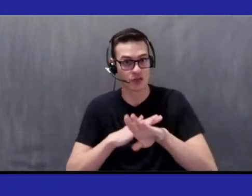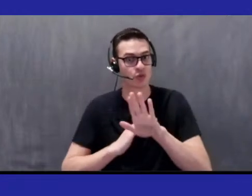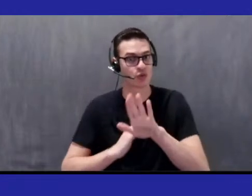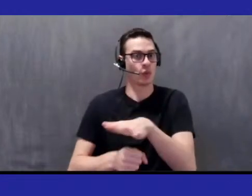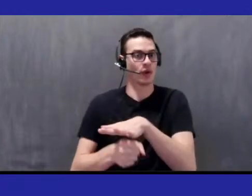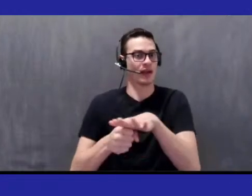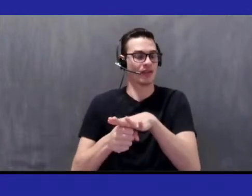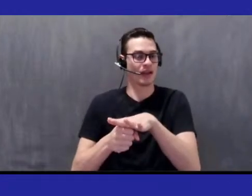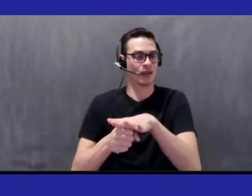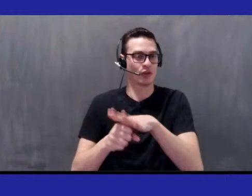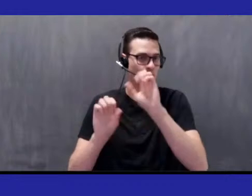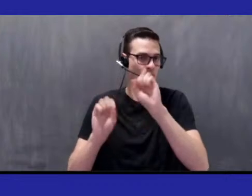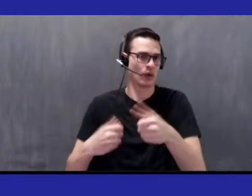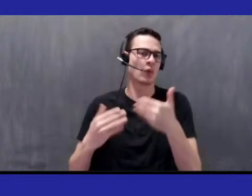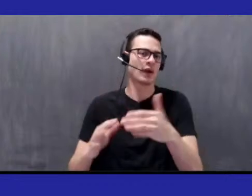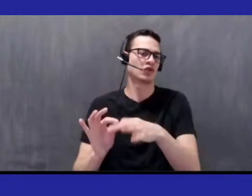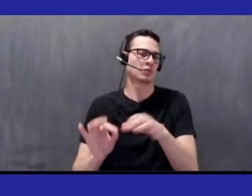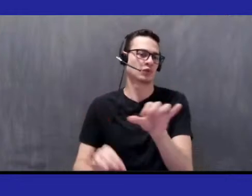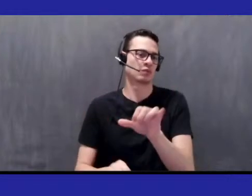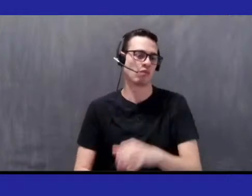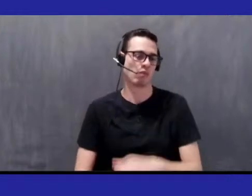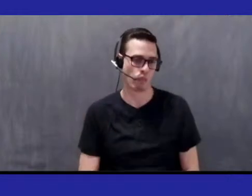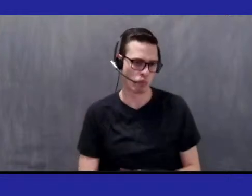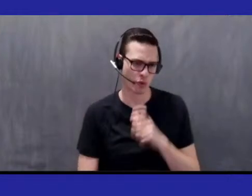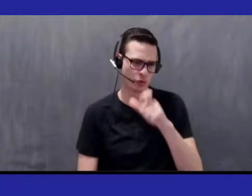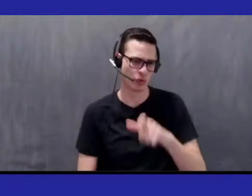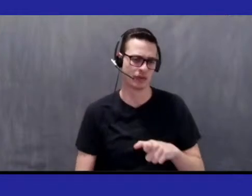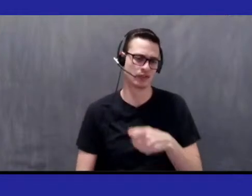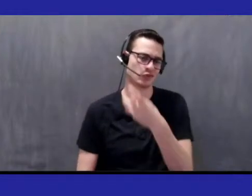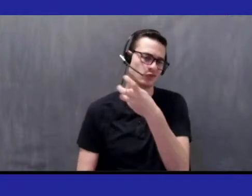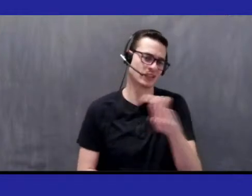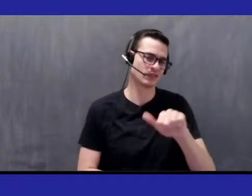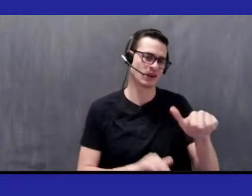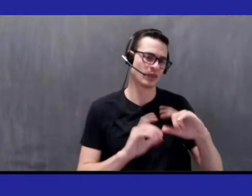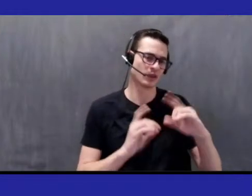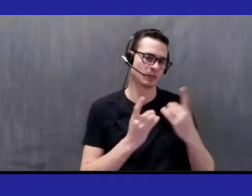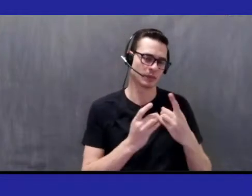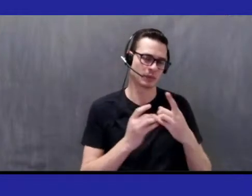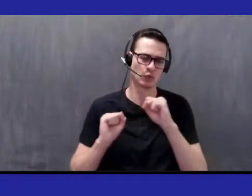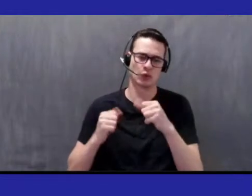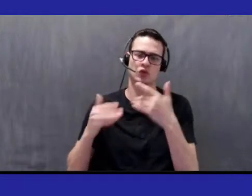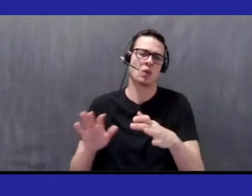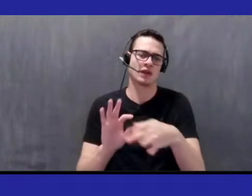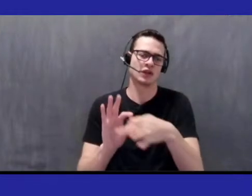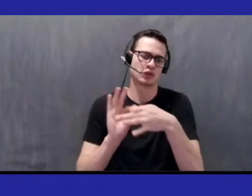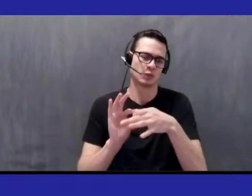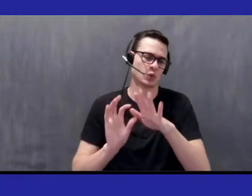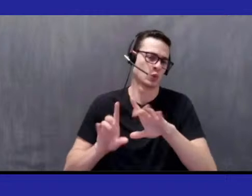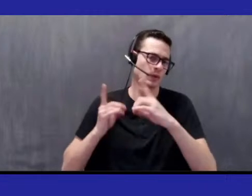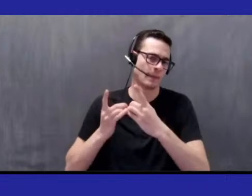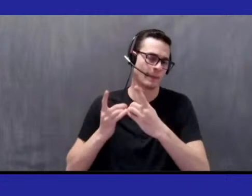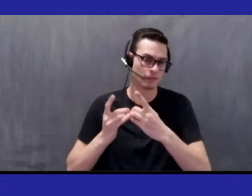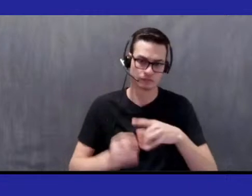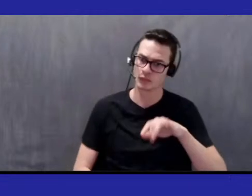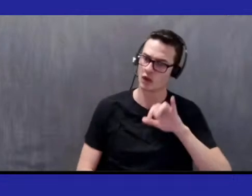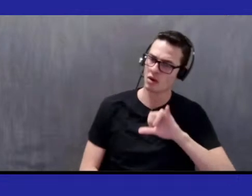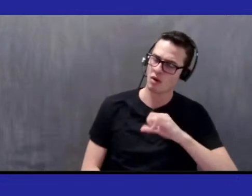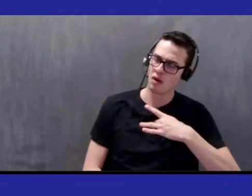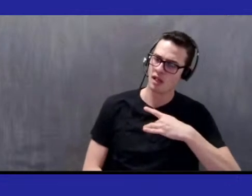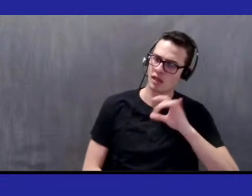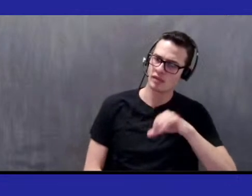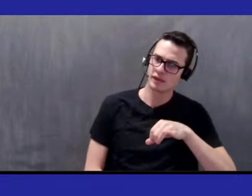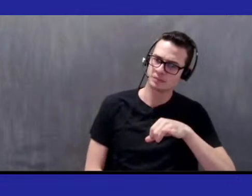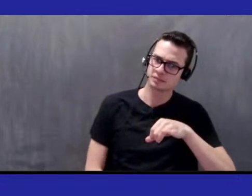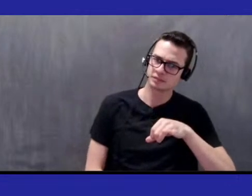of work. Thanks. And I was gonna say, love the veterans work that you seem to have launched. I mean, very,